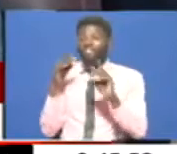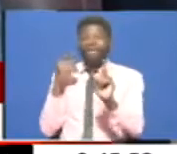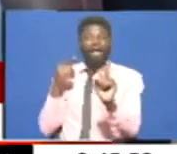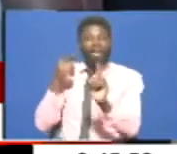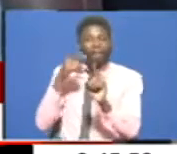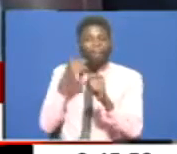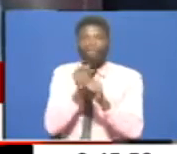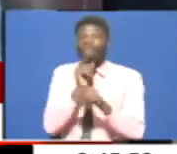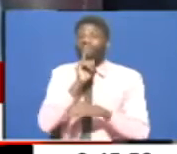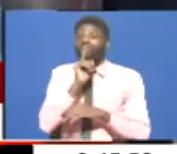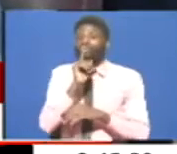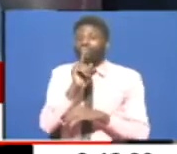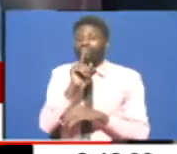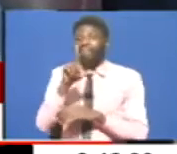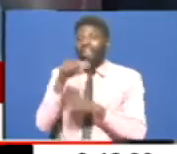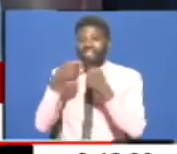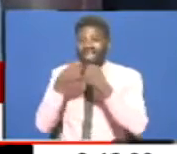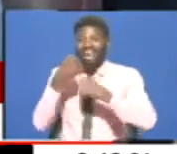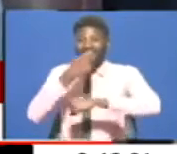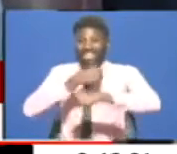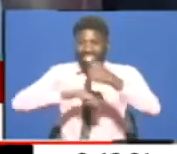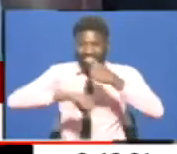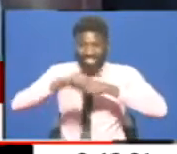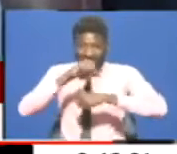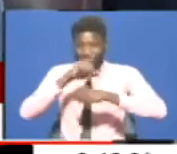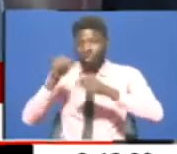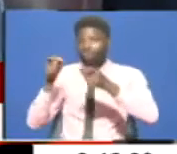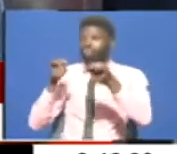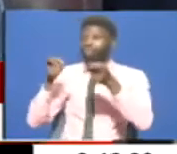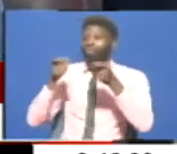regularization of the league activities across the country.